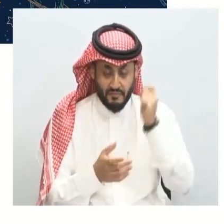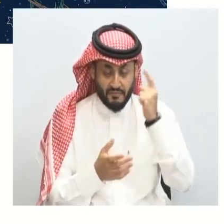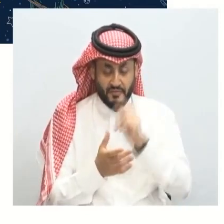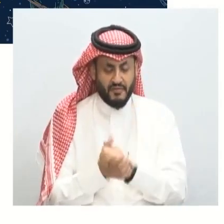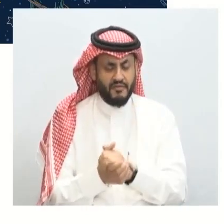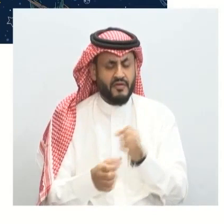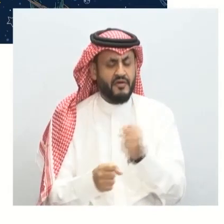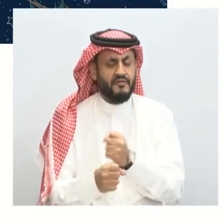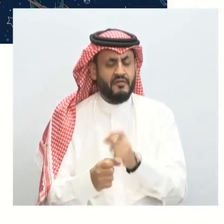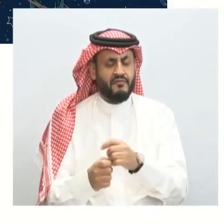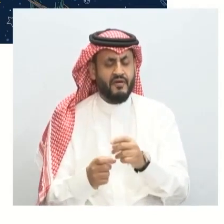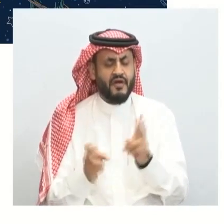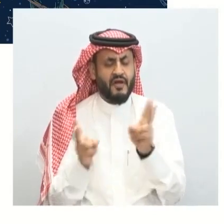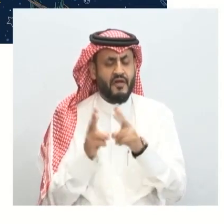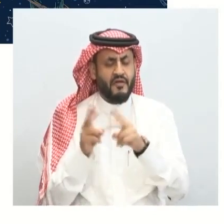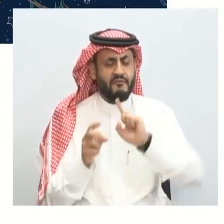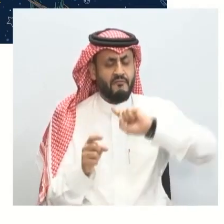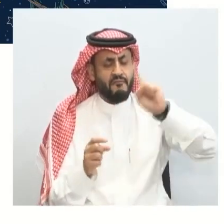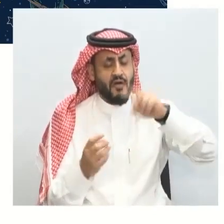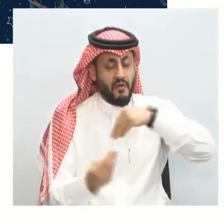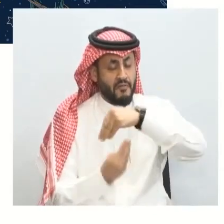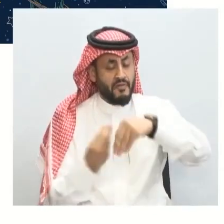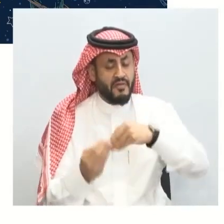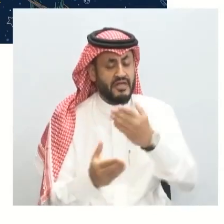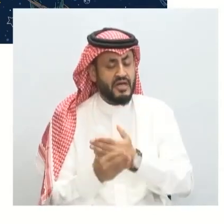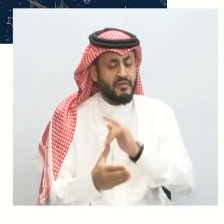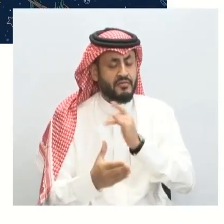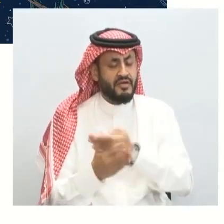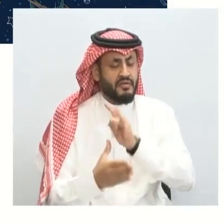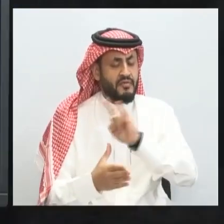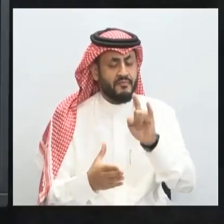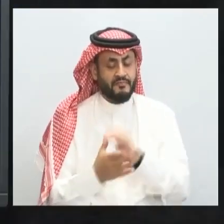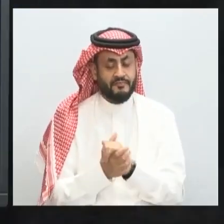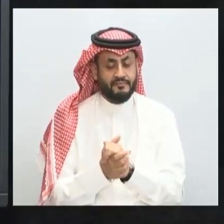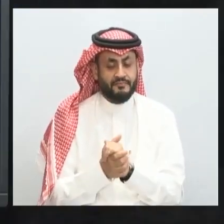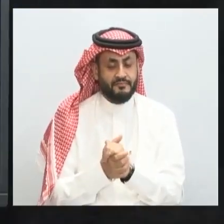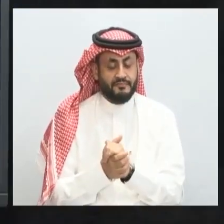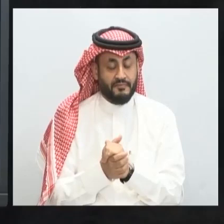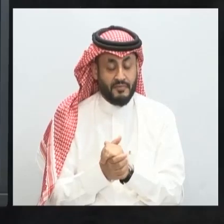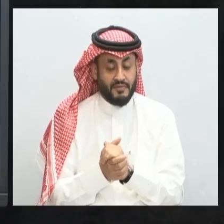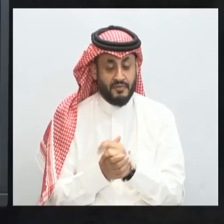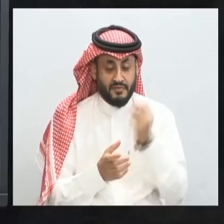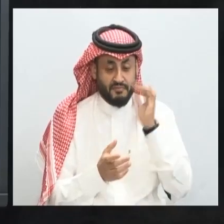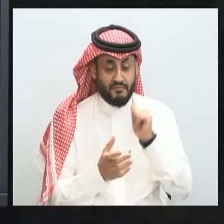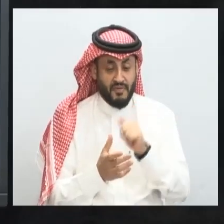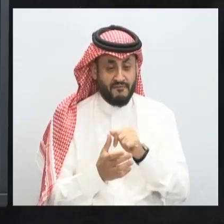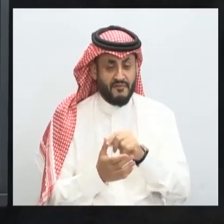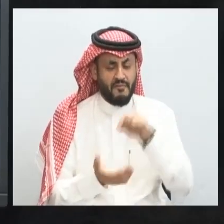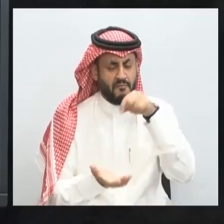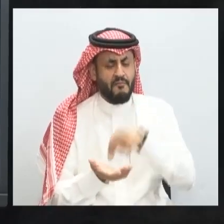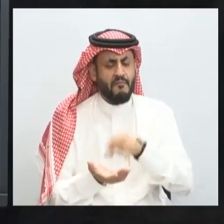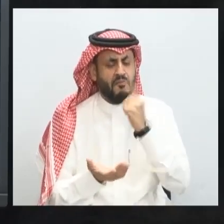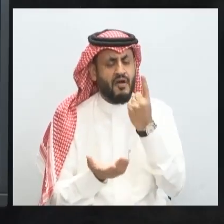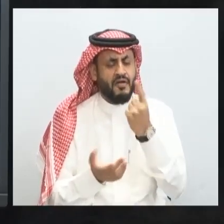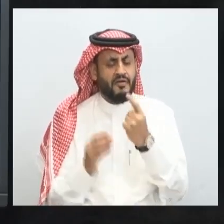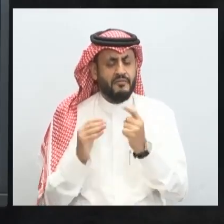try to contact alien civilizations? Why or why not? So here, just remember that there is no one answer or